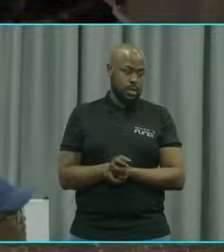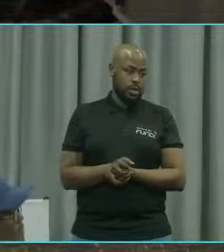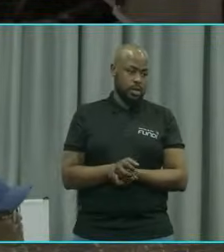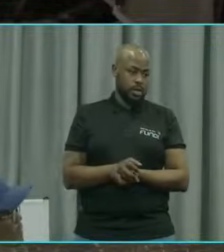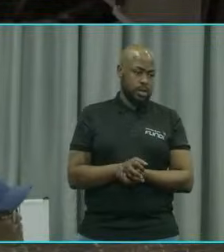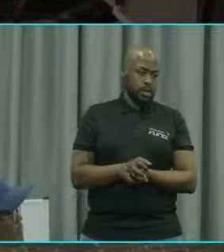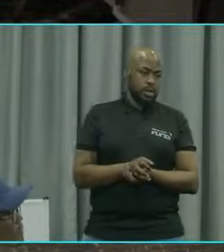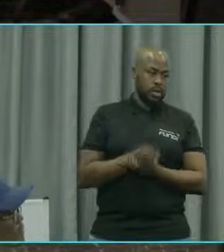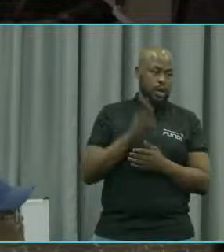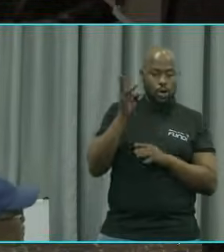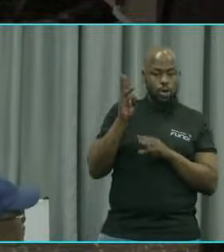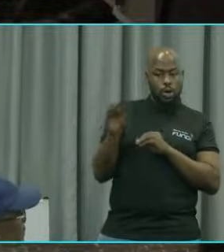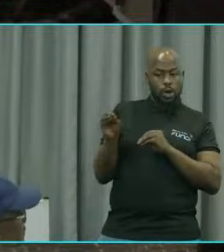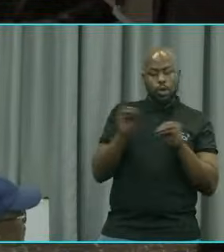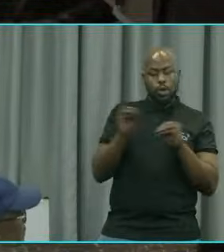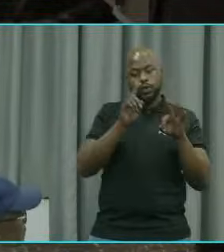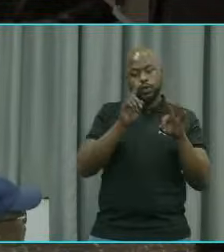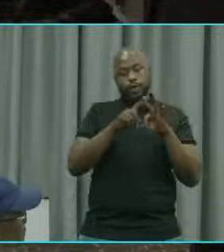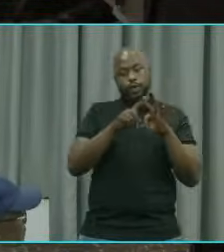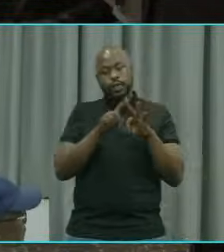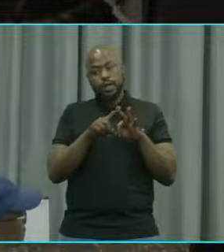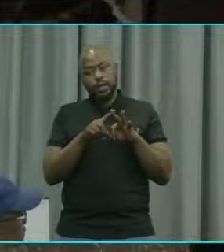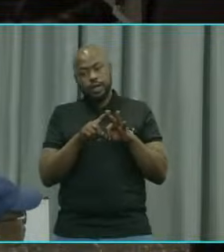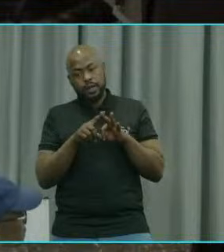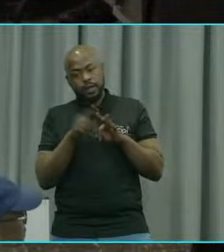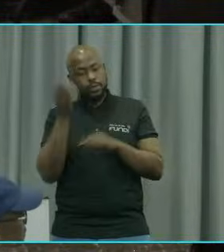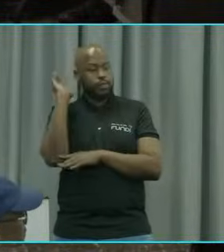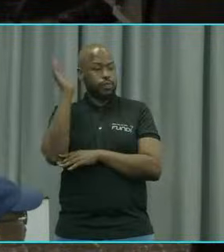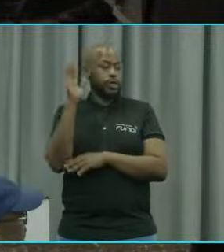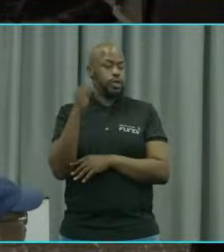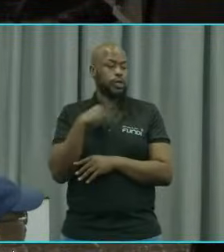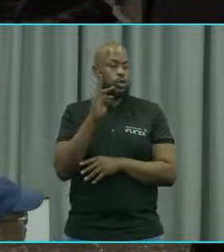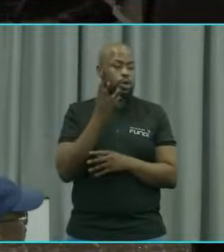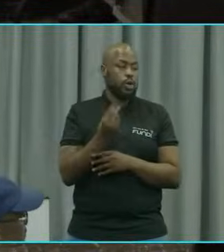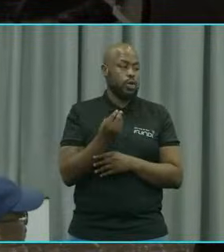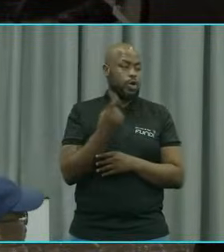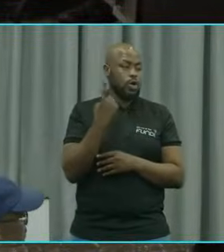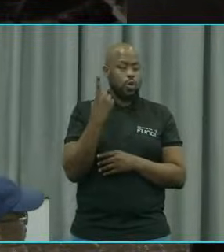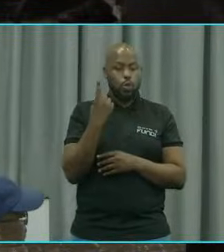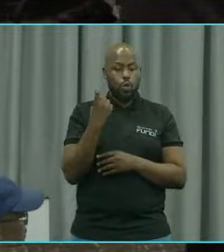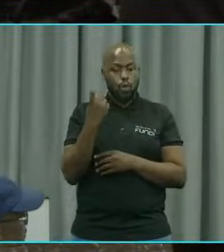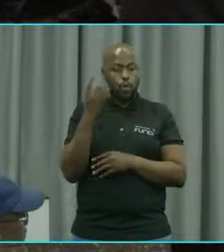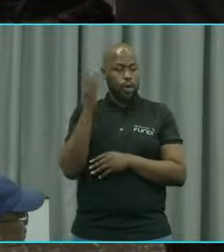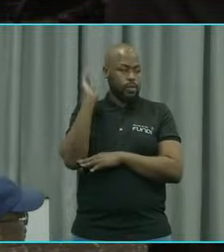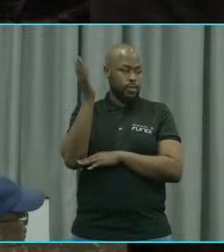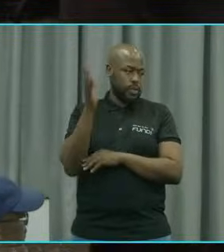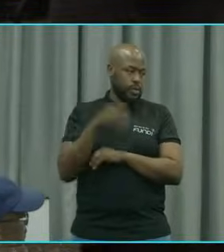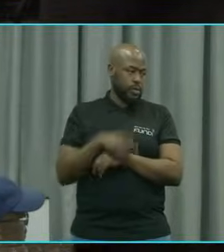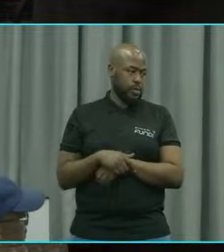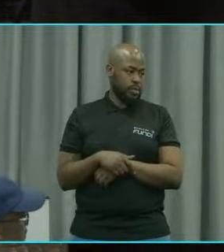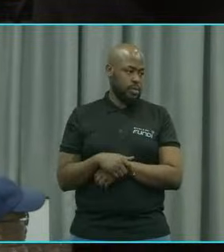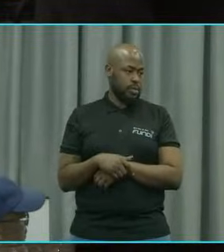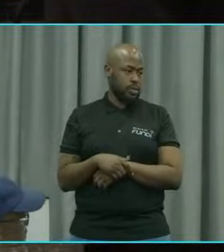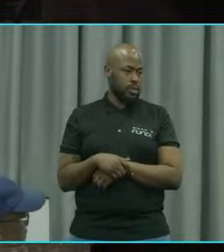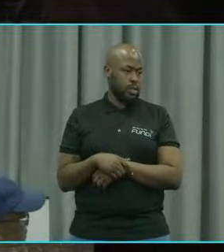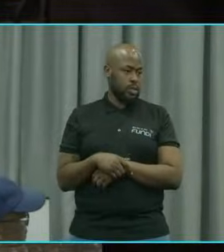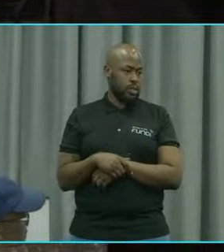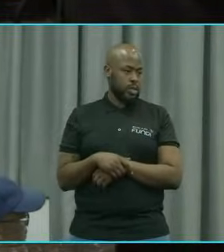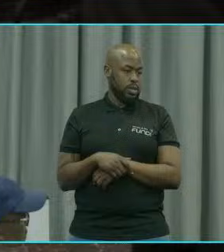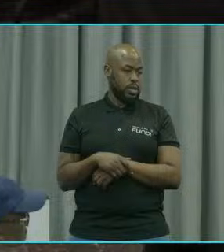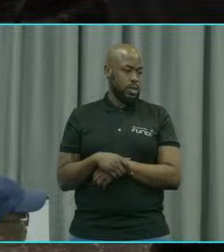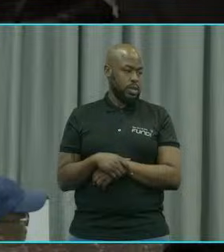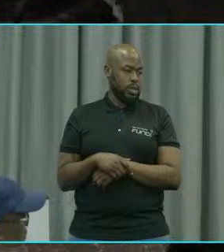presentation. I've been informed that we're only allowed to have one presentation, not tomorrow. We need to